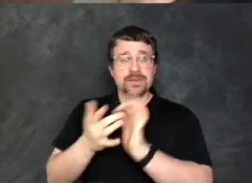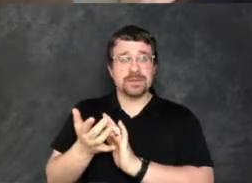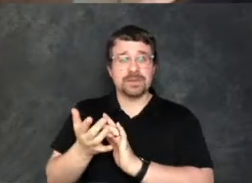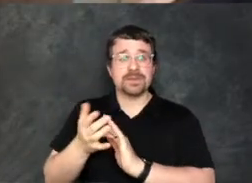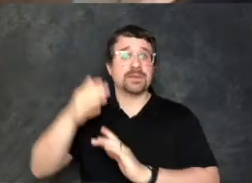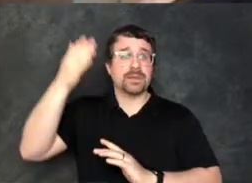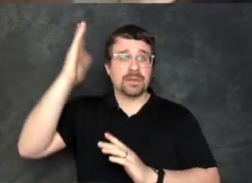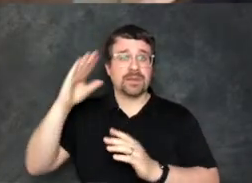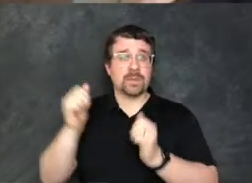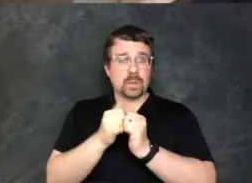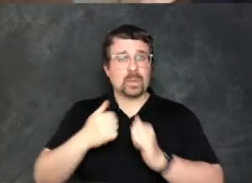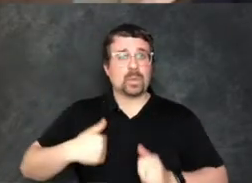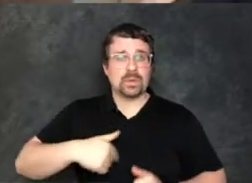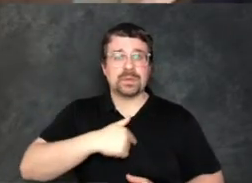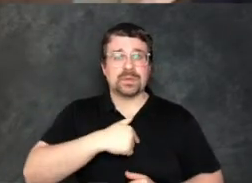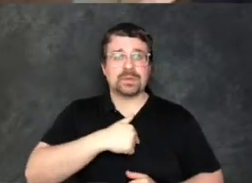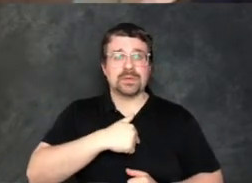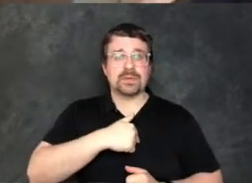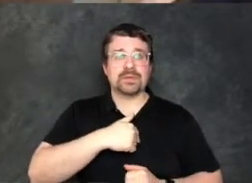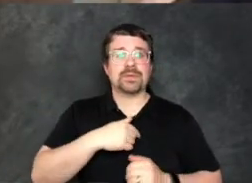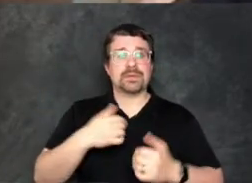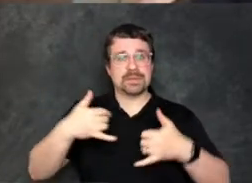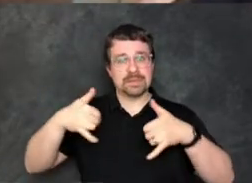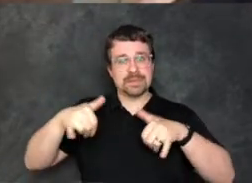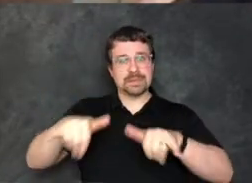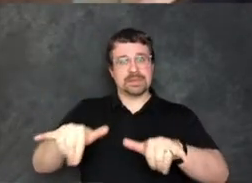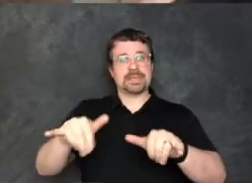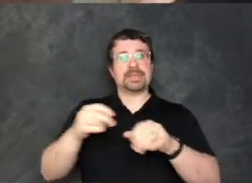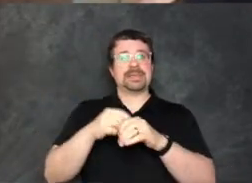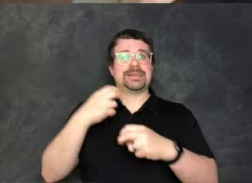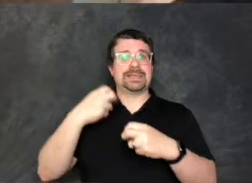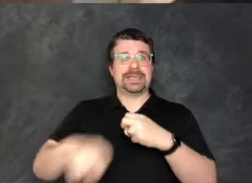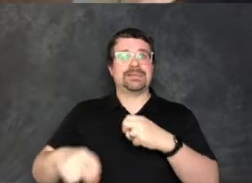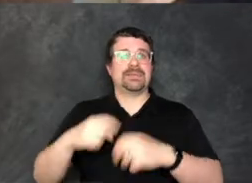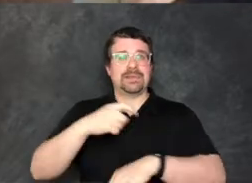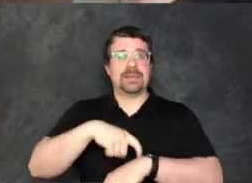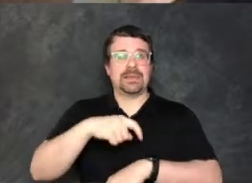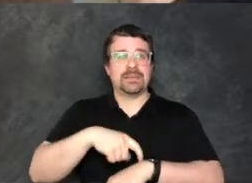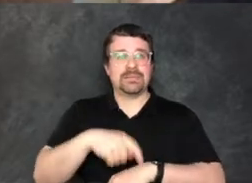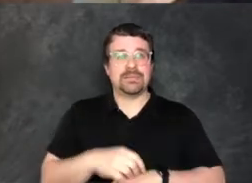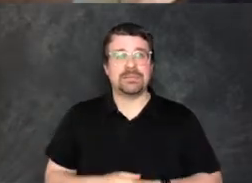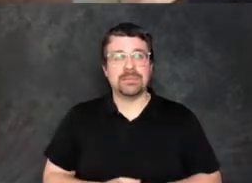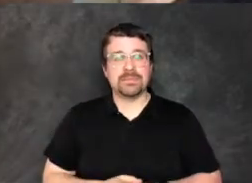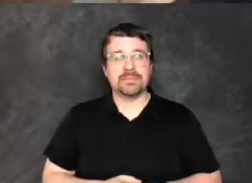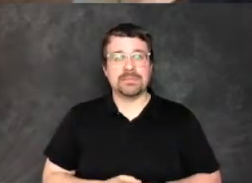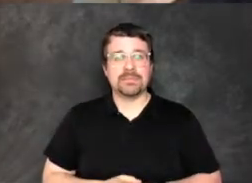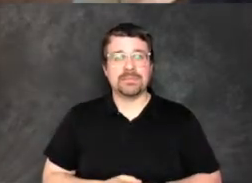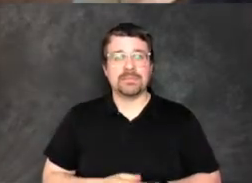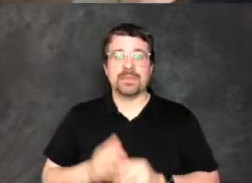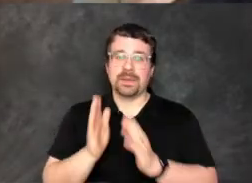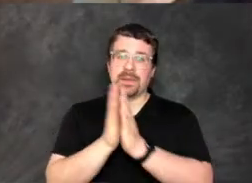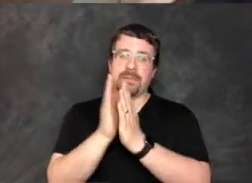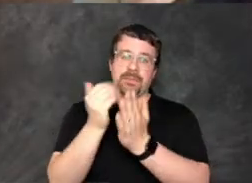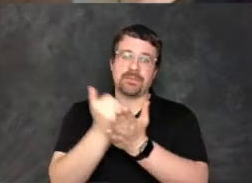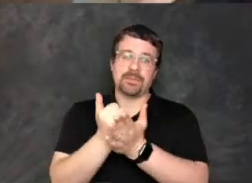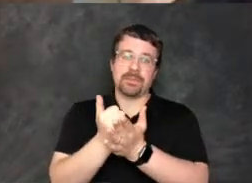grace, through our faith in Jesus, God is with us, even in these difficult